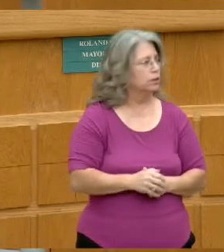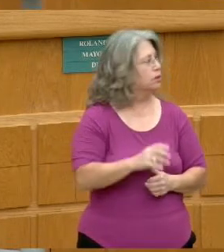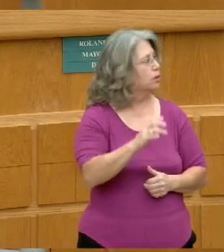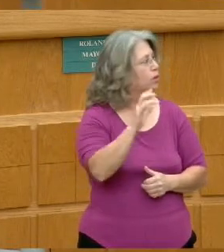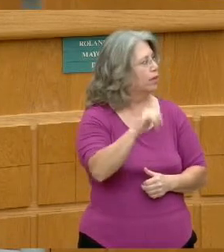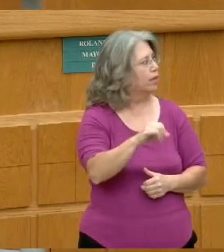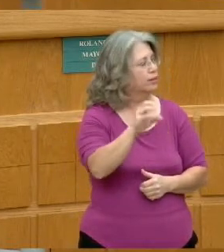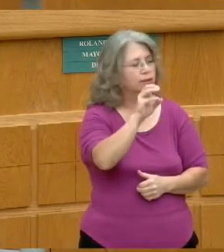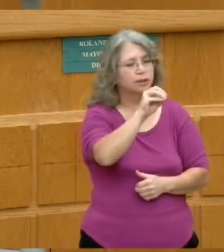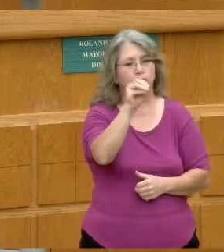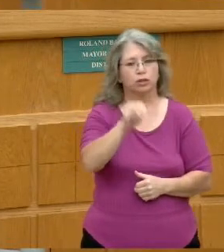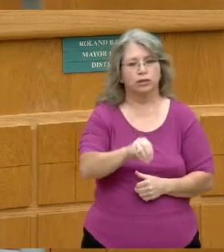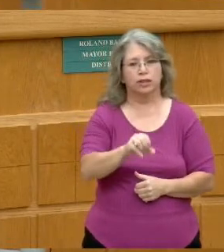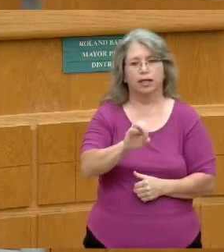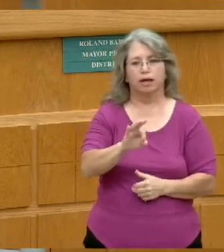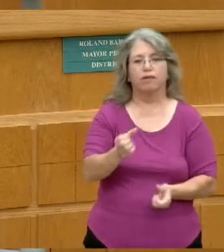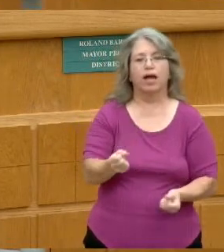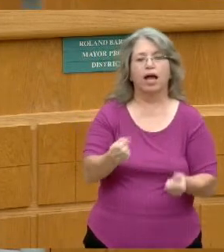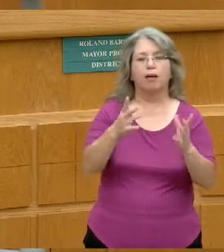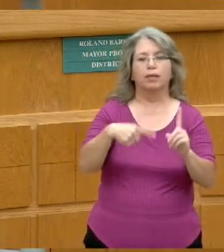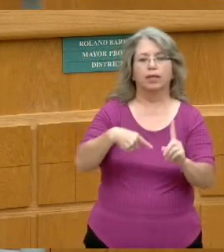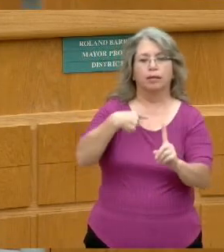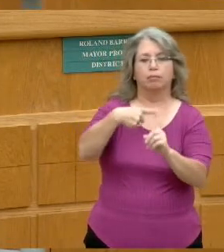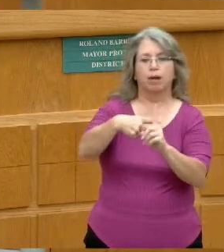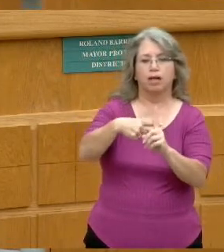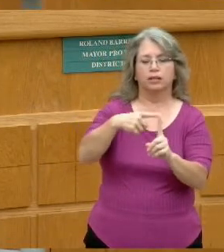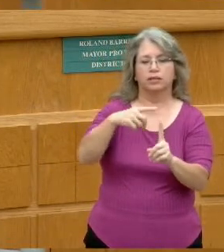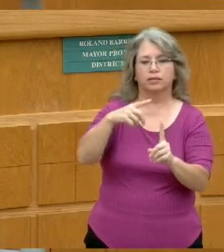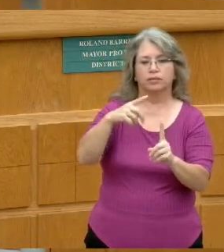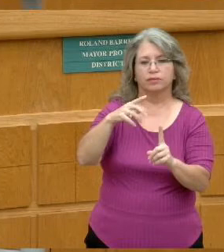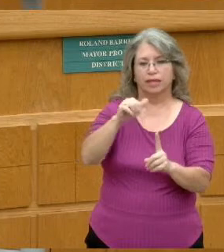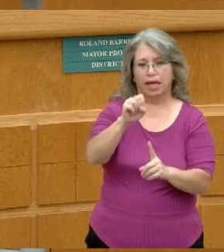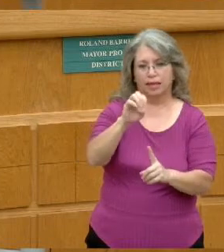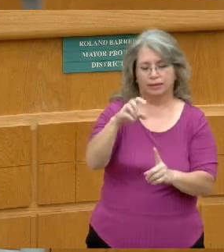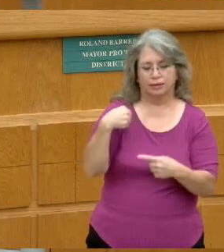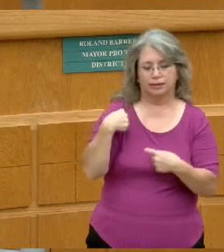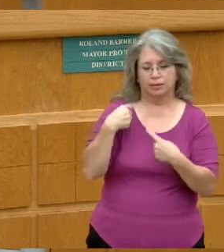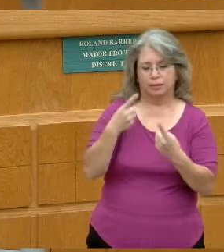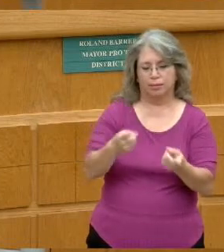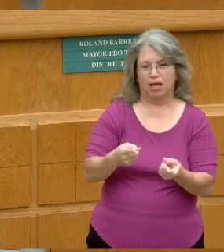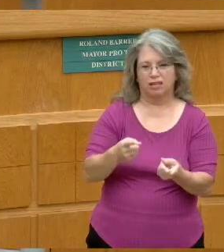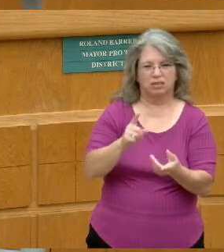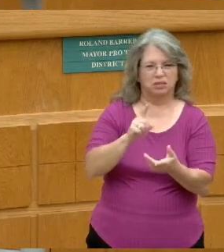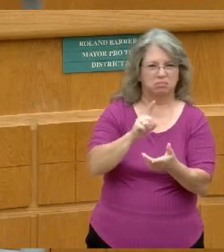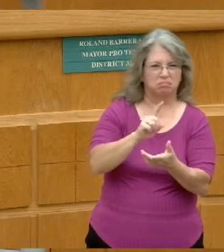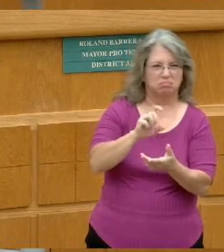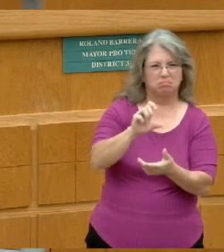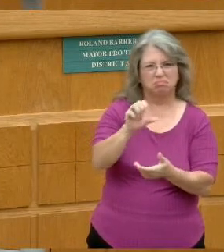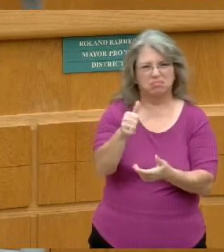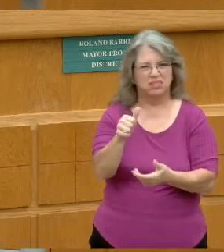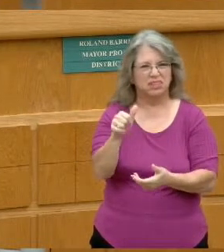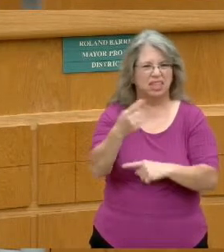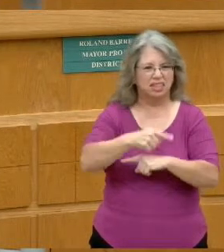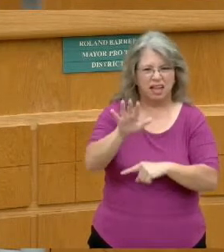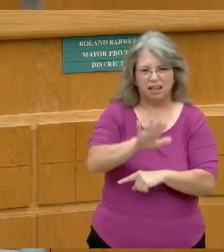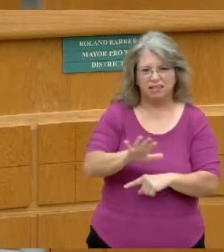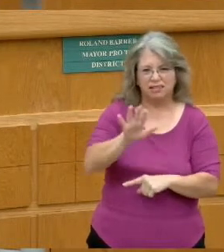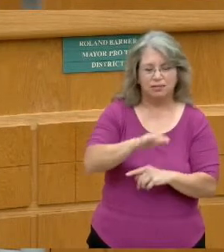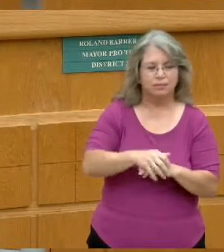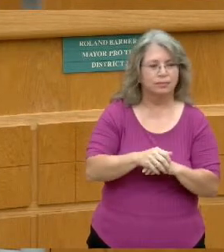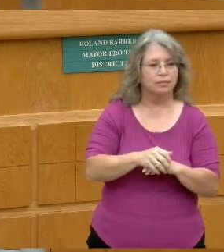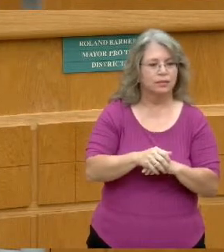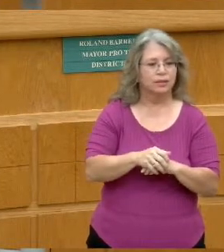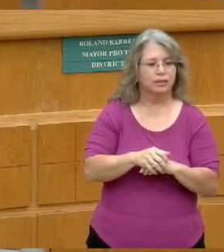positive tests over the past few days, past week and a half or so. This is the percentage from